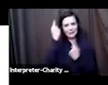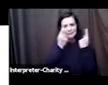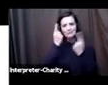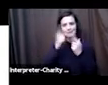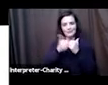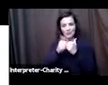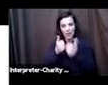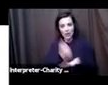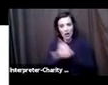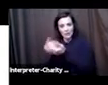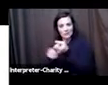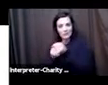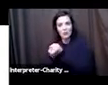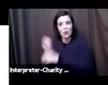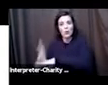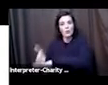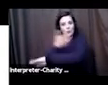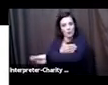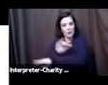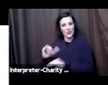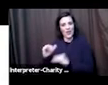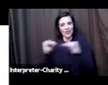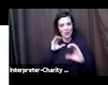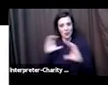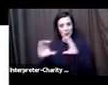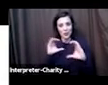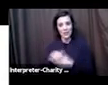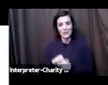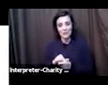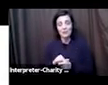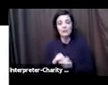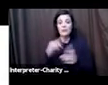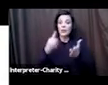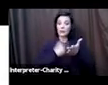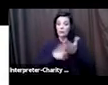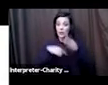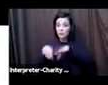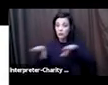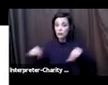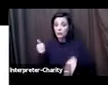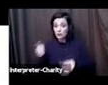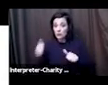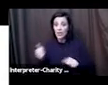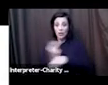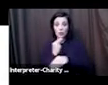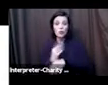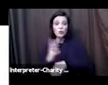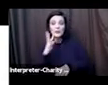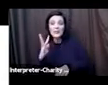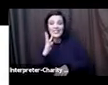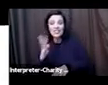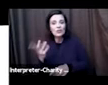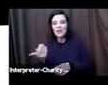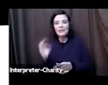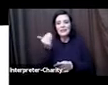and help them improve that communication. Also, sometimes kiddos, they are able to use their oral speech, but it's just not